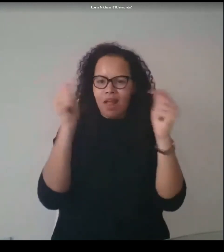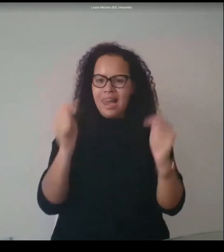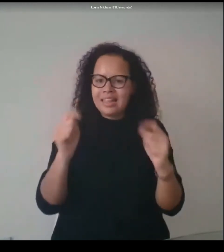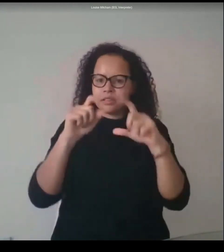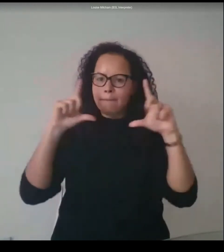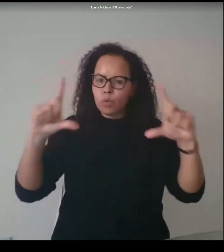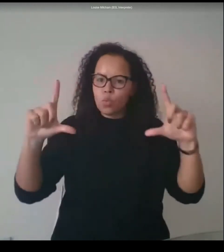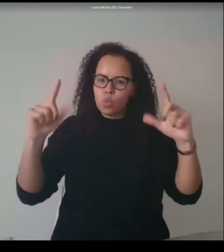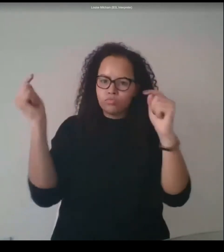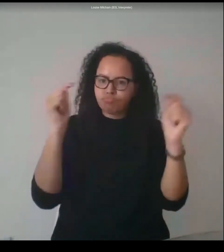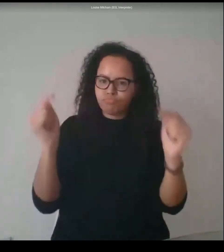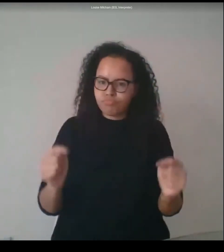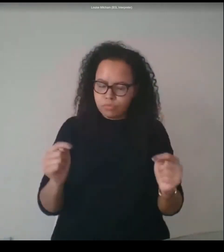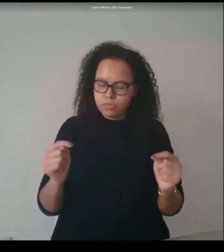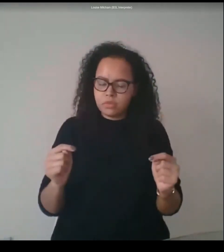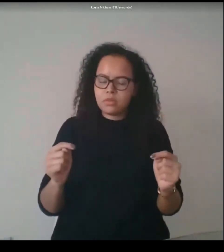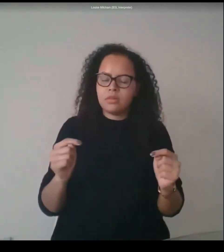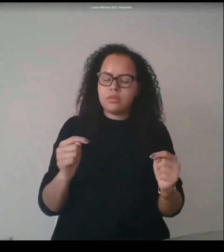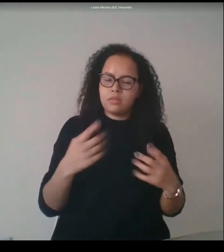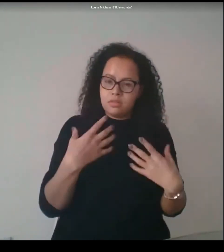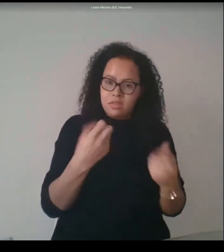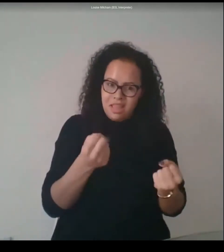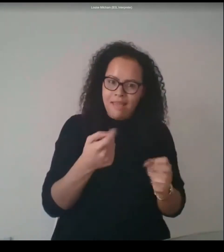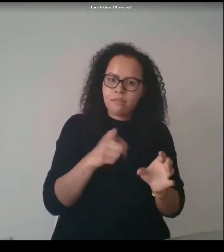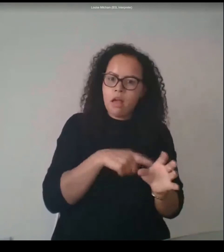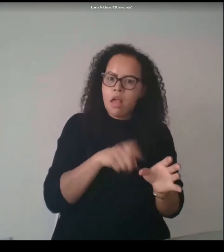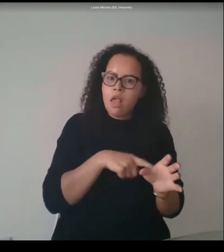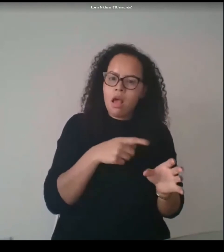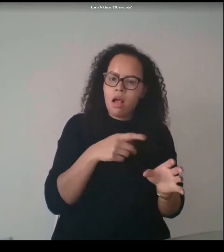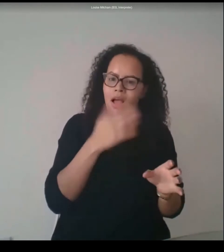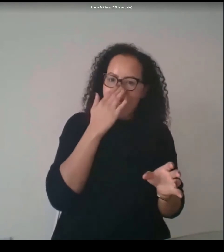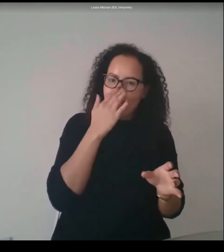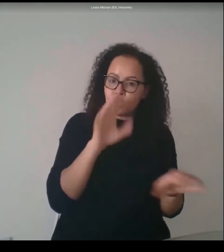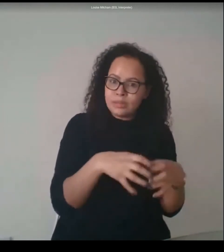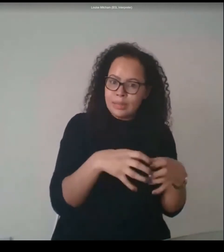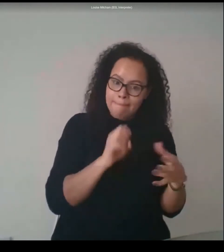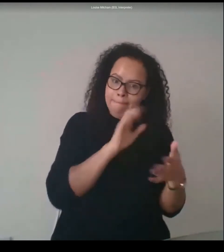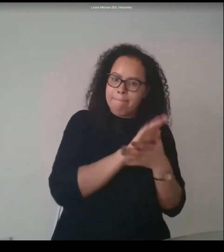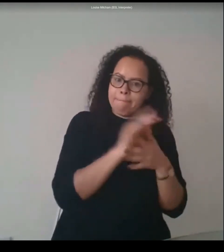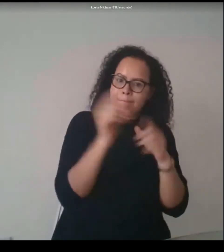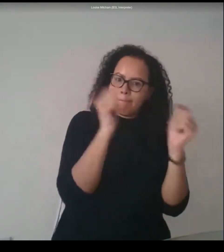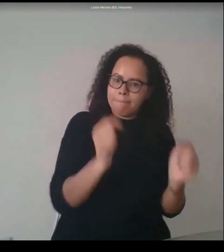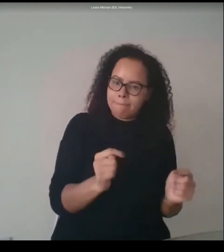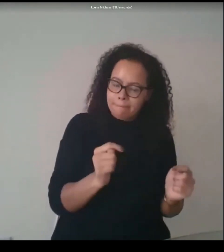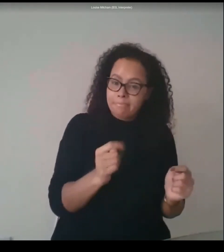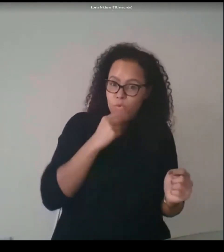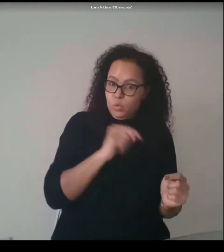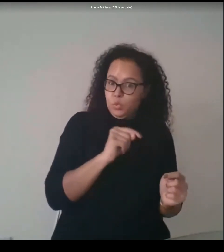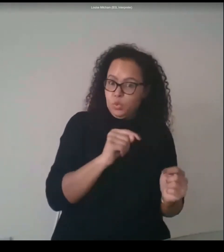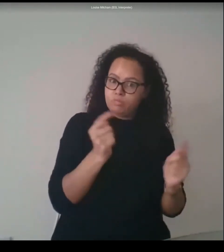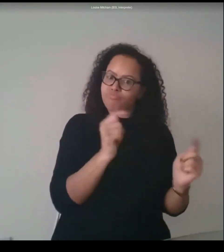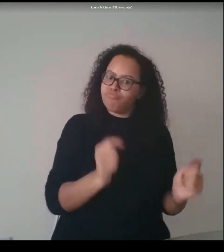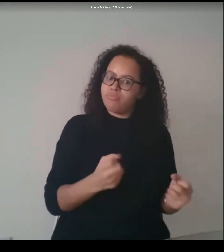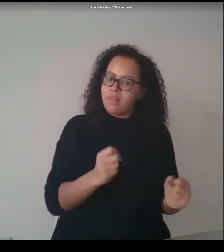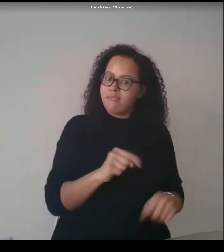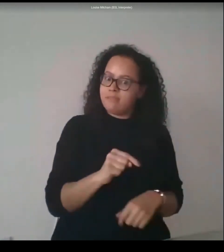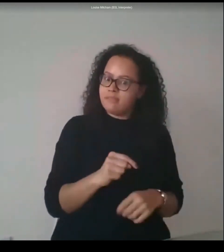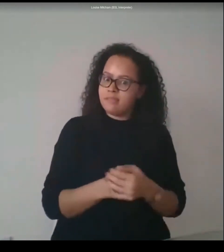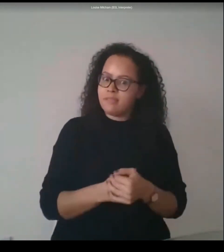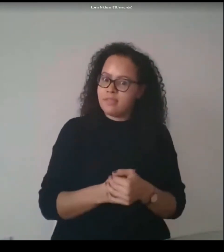they've beaten a much younger age group teams on the Street Tag platform. I guess also to kind